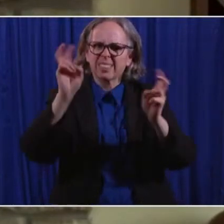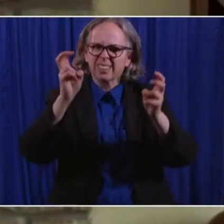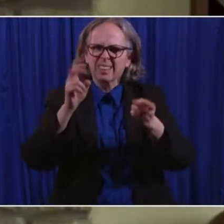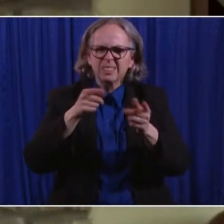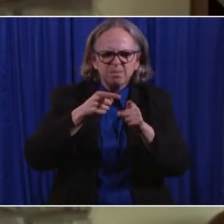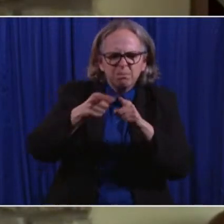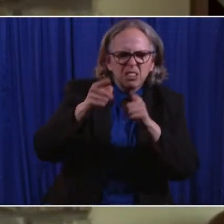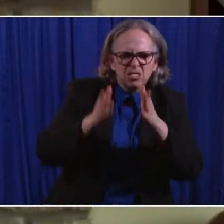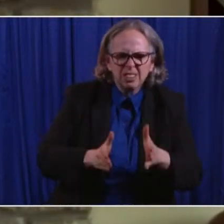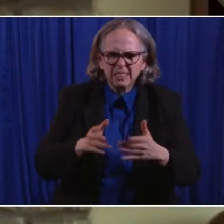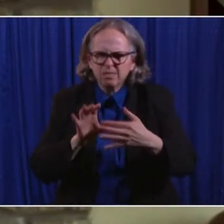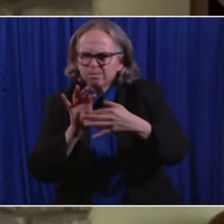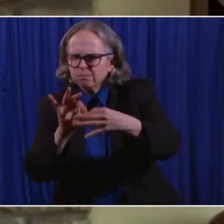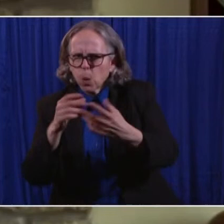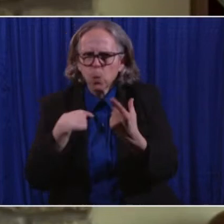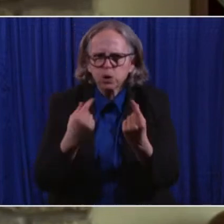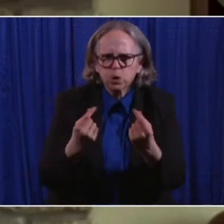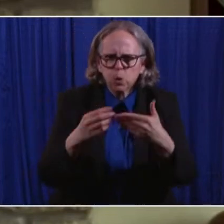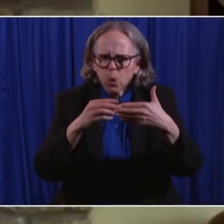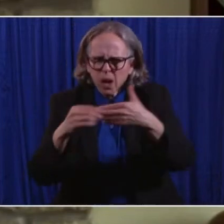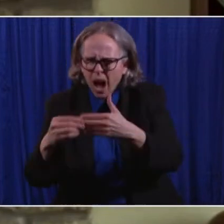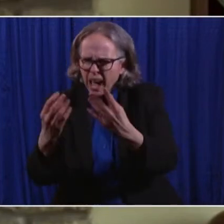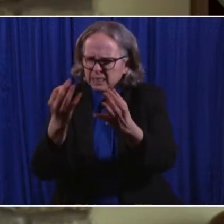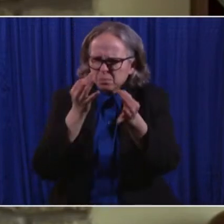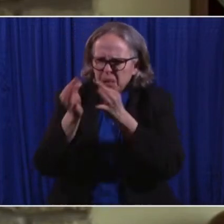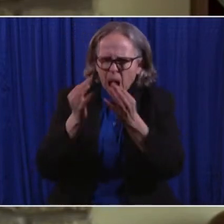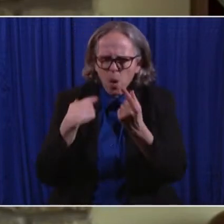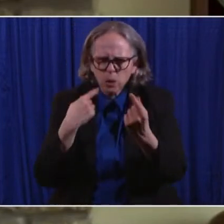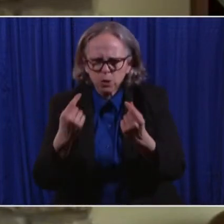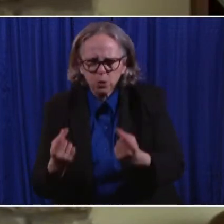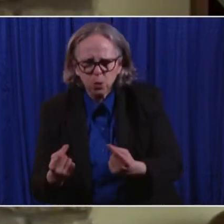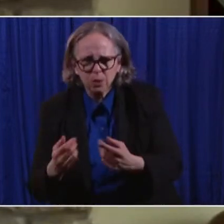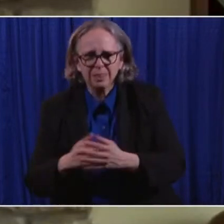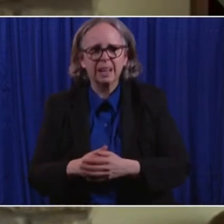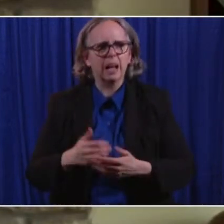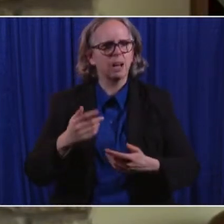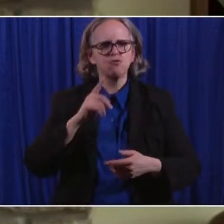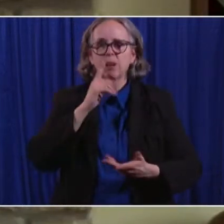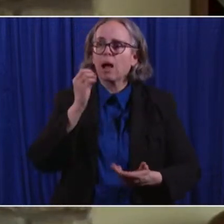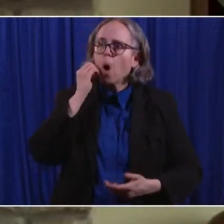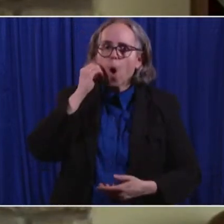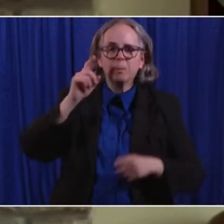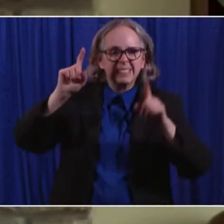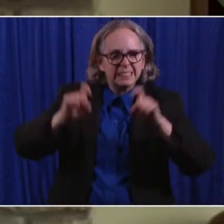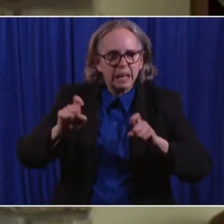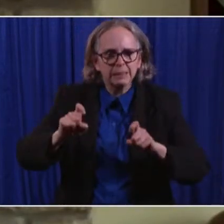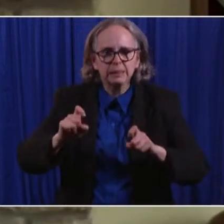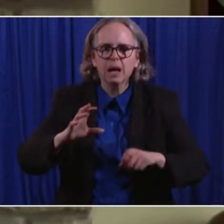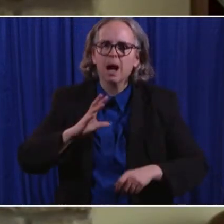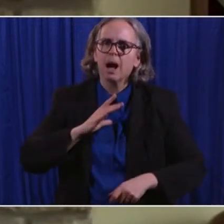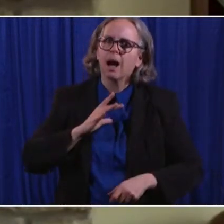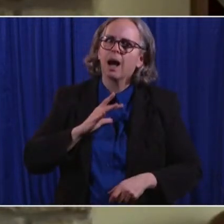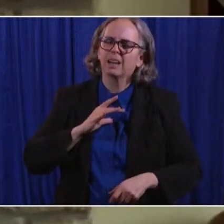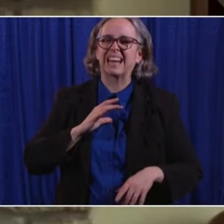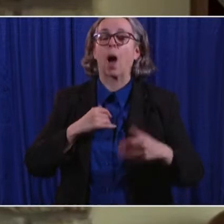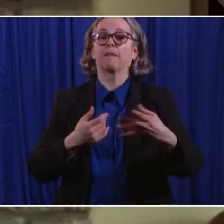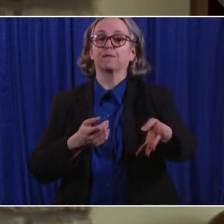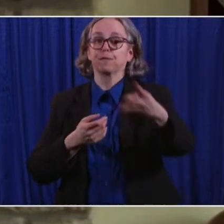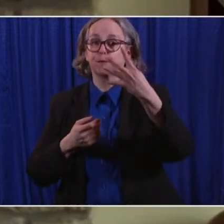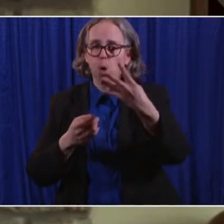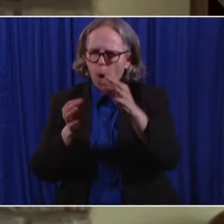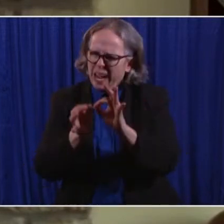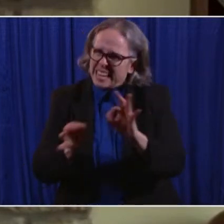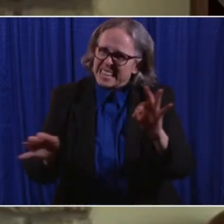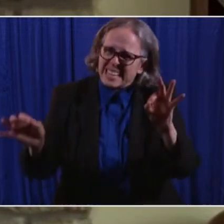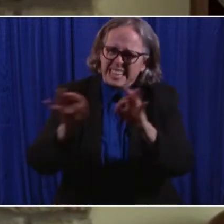quickly. These are 4 key initiatives that are making rapid tests more accessible for Ohioans. Let me start with the